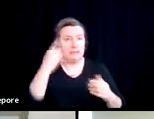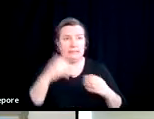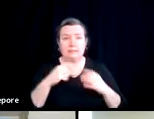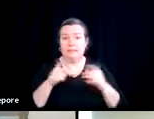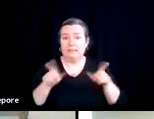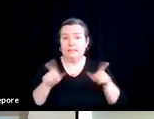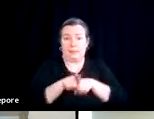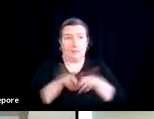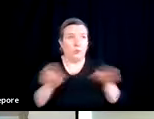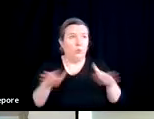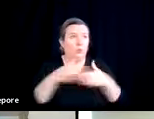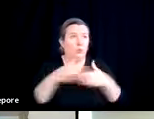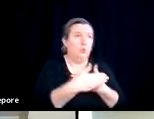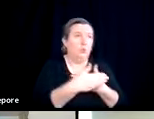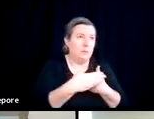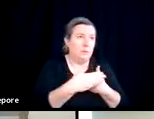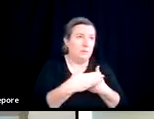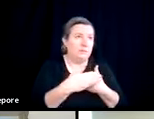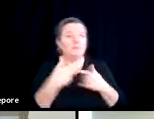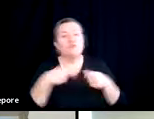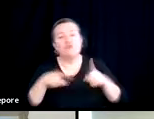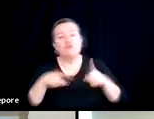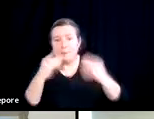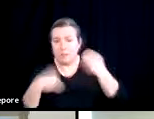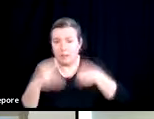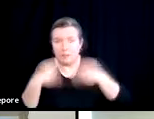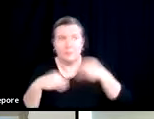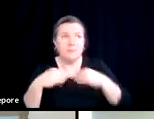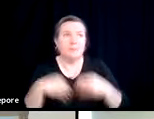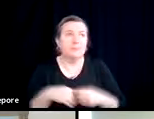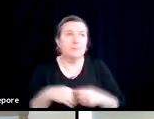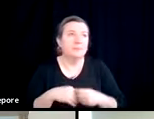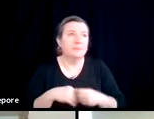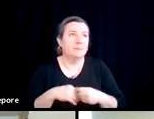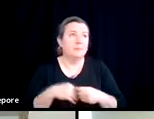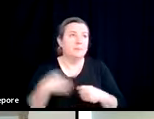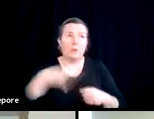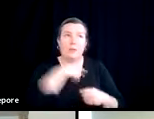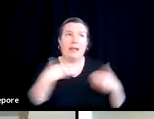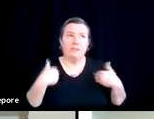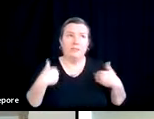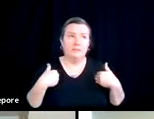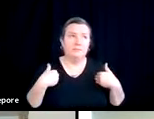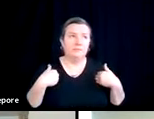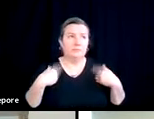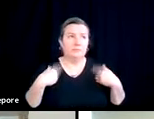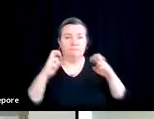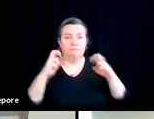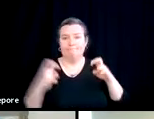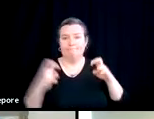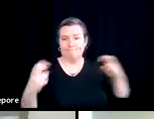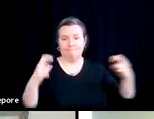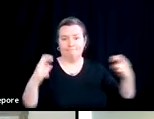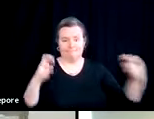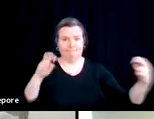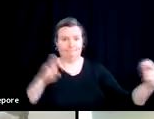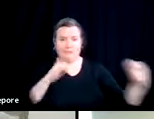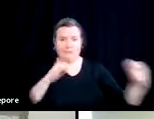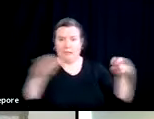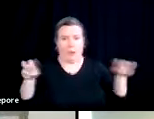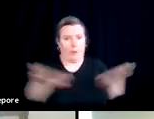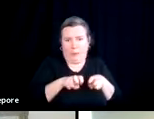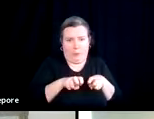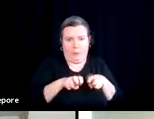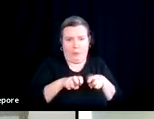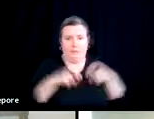meal. And so we've set up distances and other prophylactics that have allowed us. Listen, the